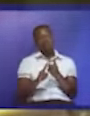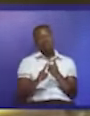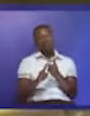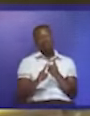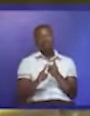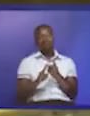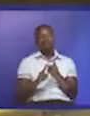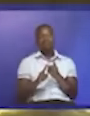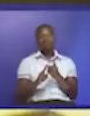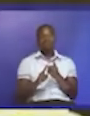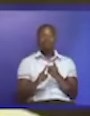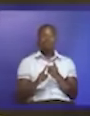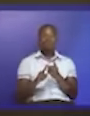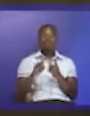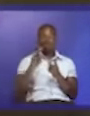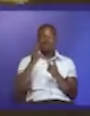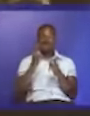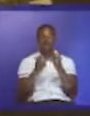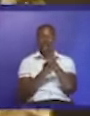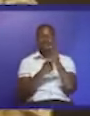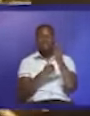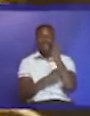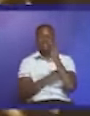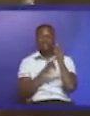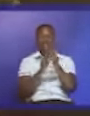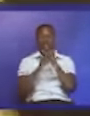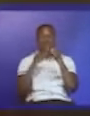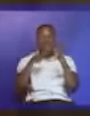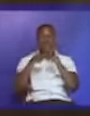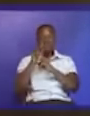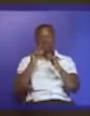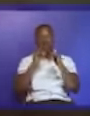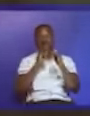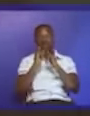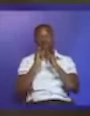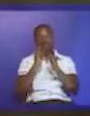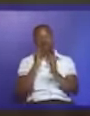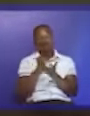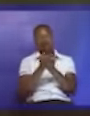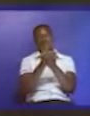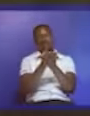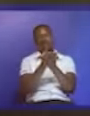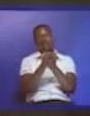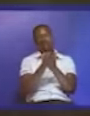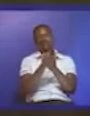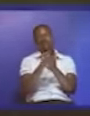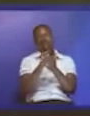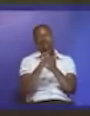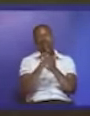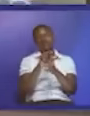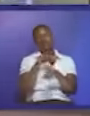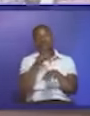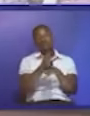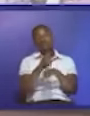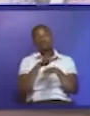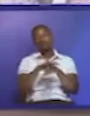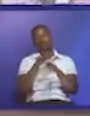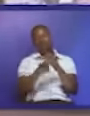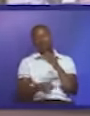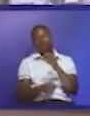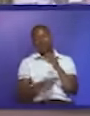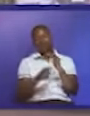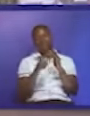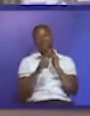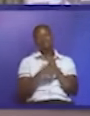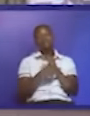the second foundation upon which the prophetic intercessory ministry is founded upon is called the principle